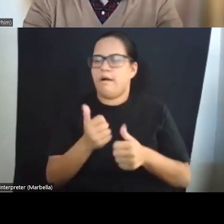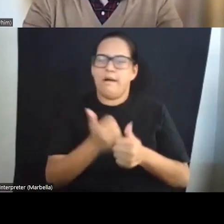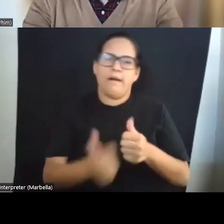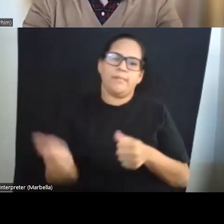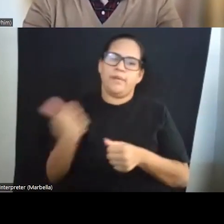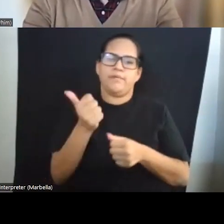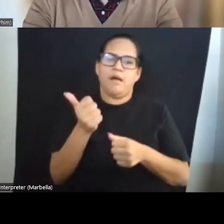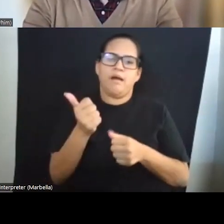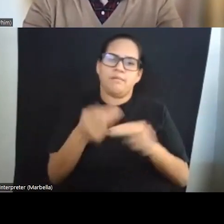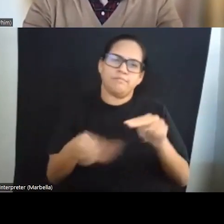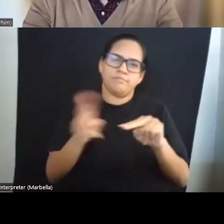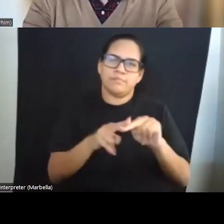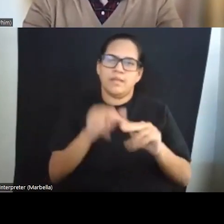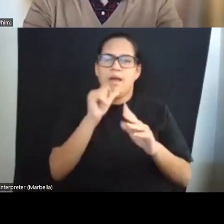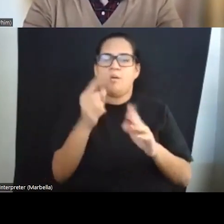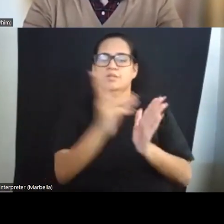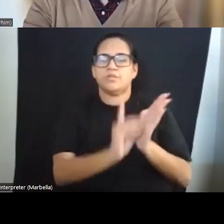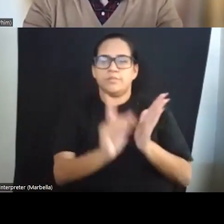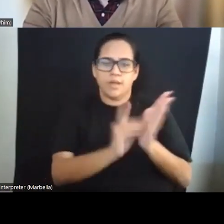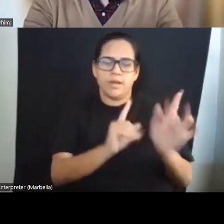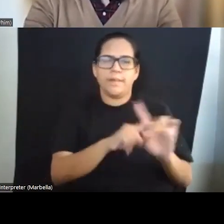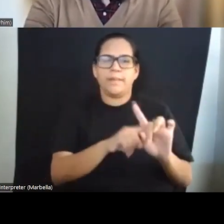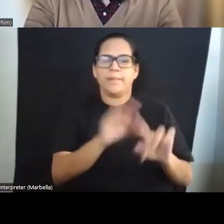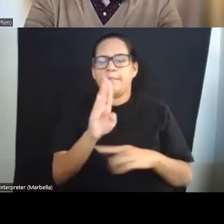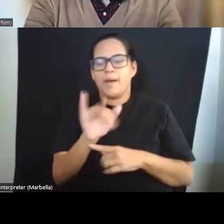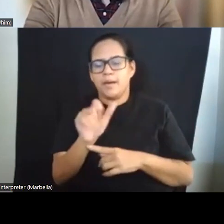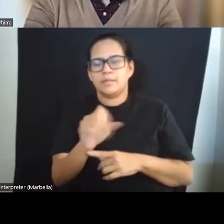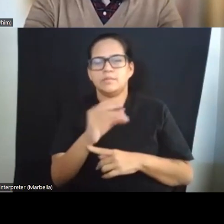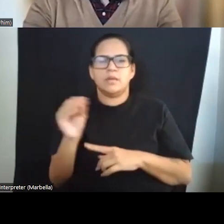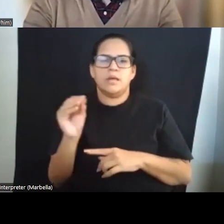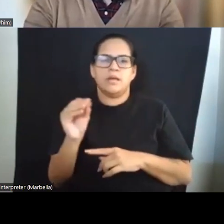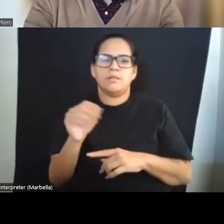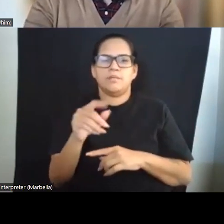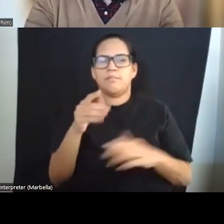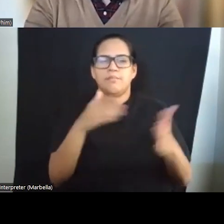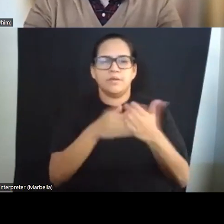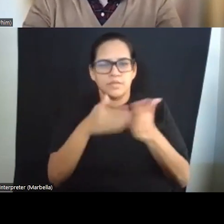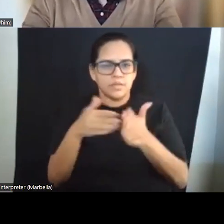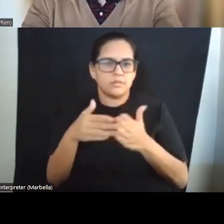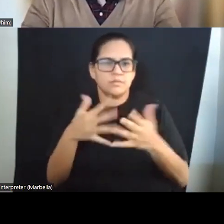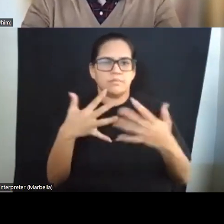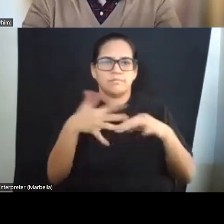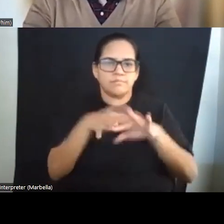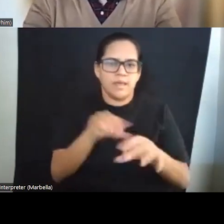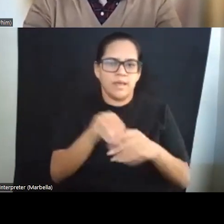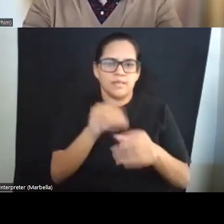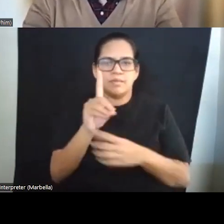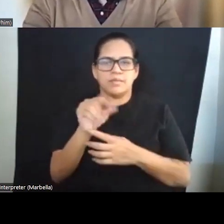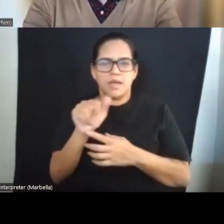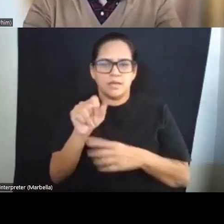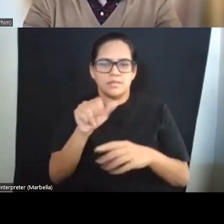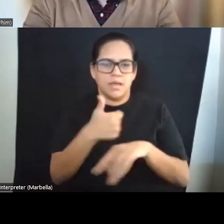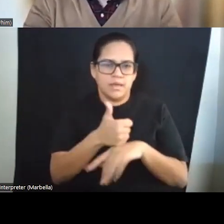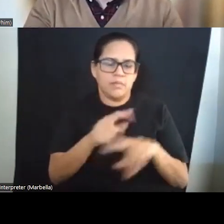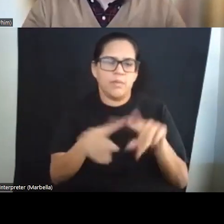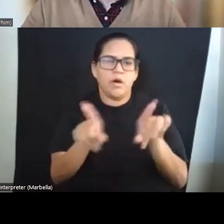not only the discriminatory biases and the prejudices that are embedded on the data sets, but